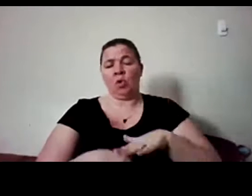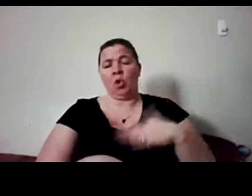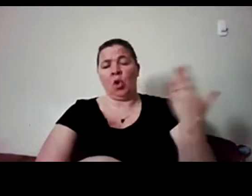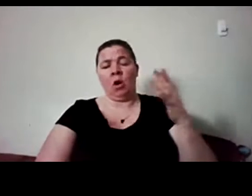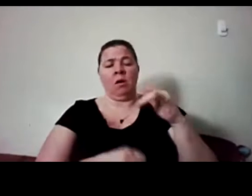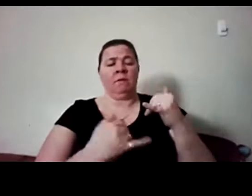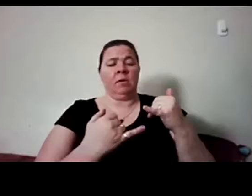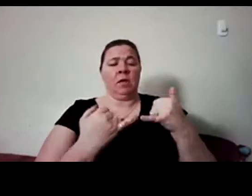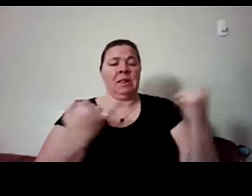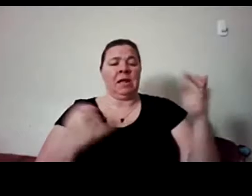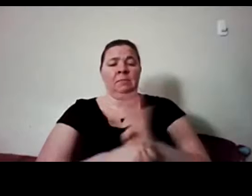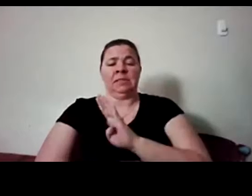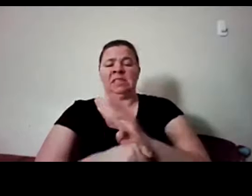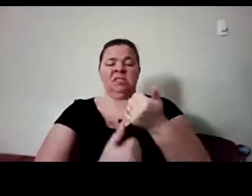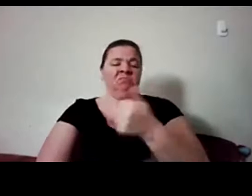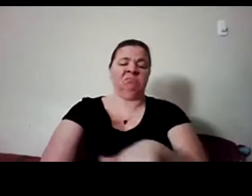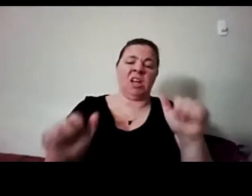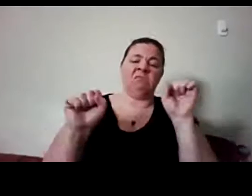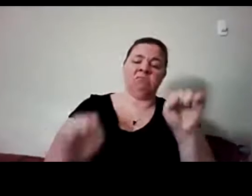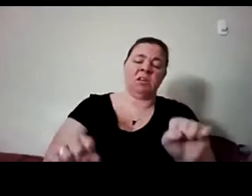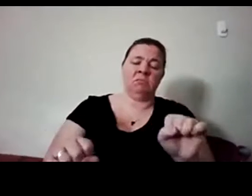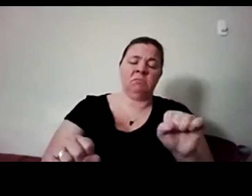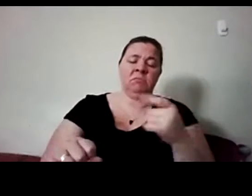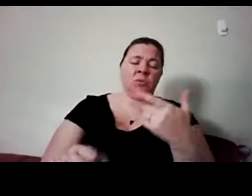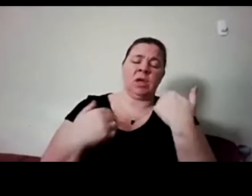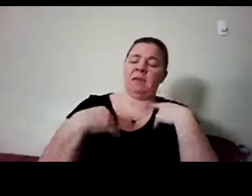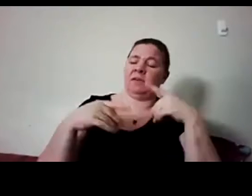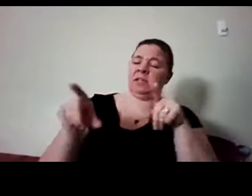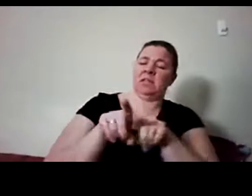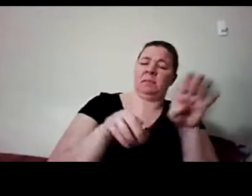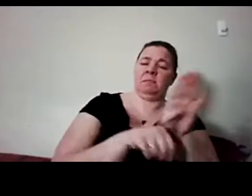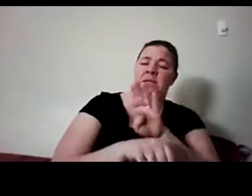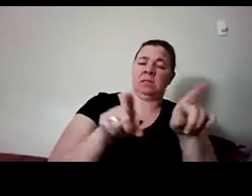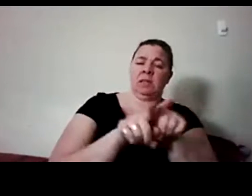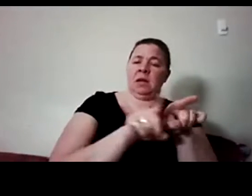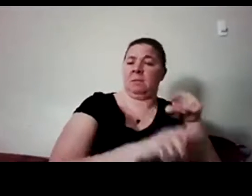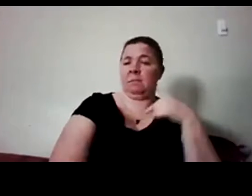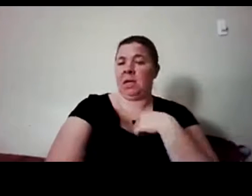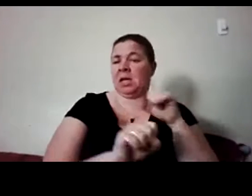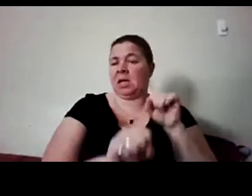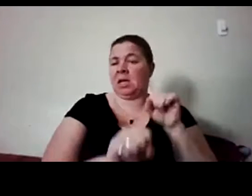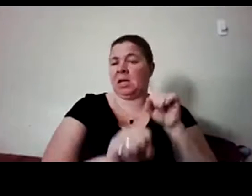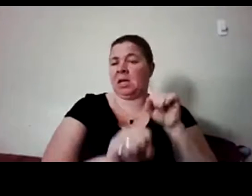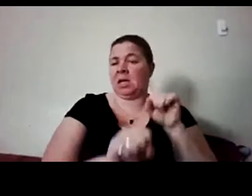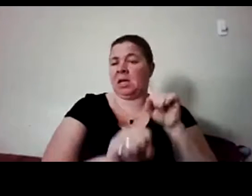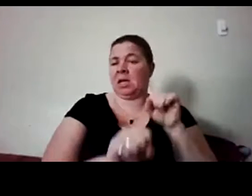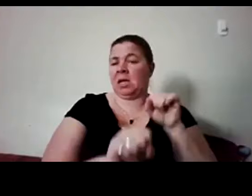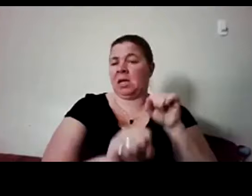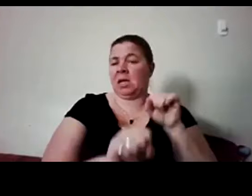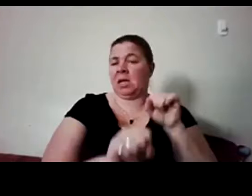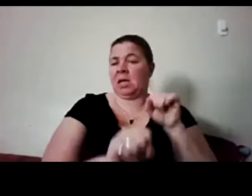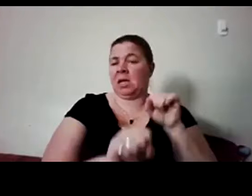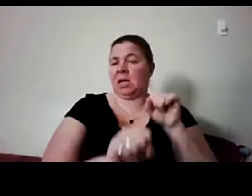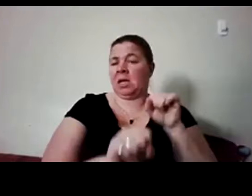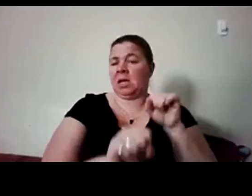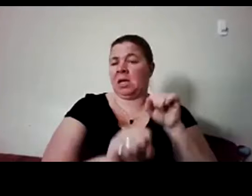and that business could be anything. Okay, you have the same business just like me. It could be a car dealership.